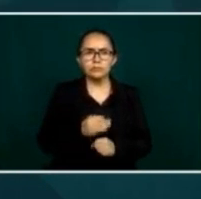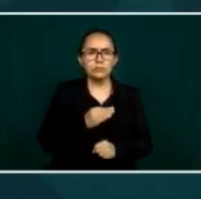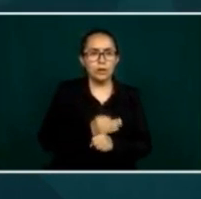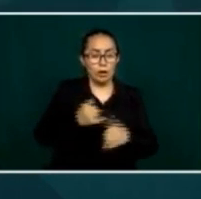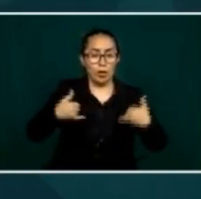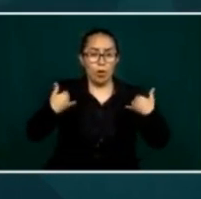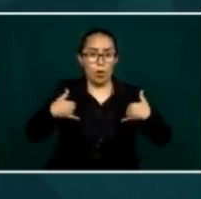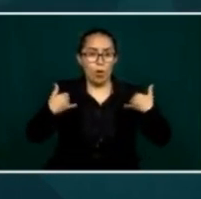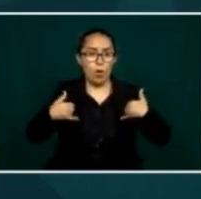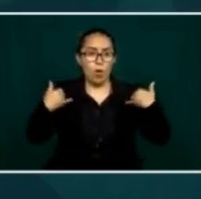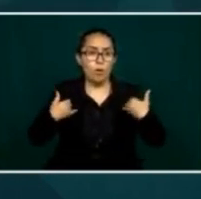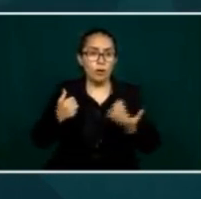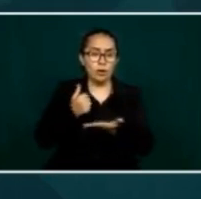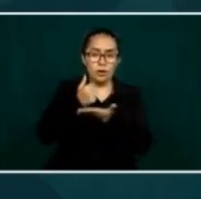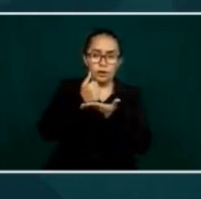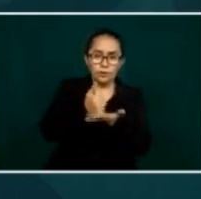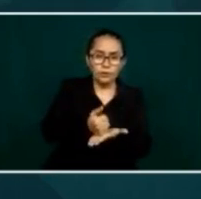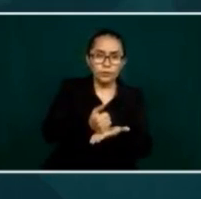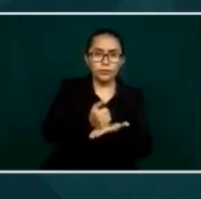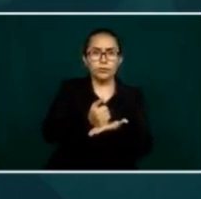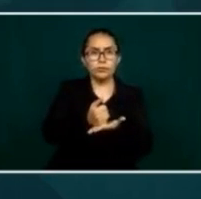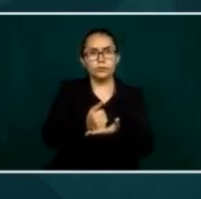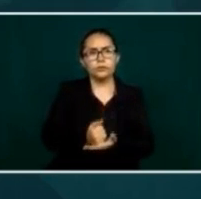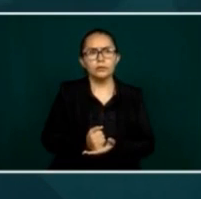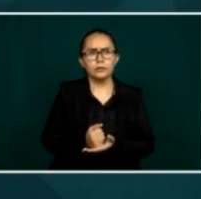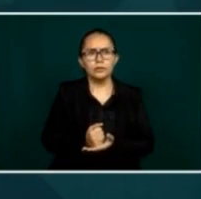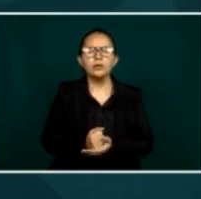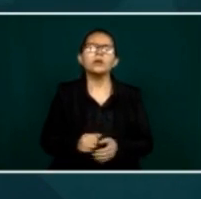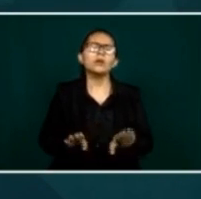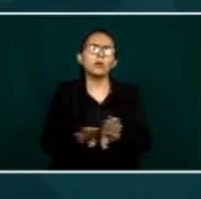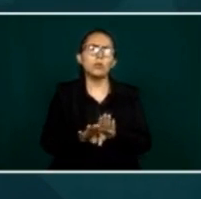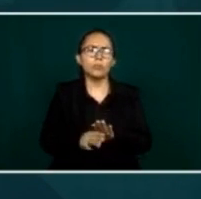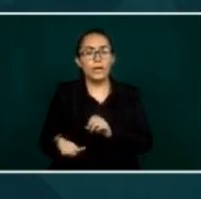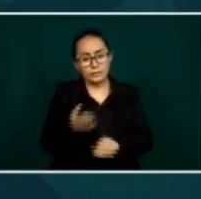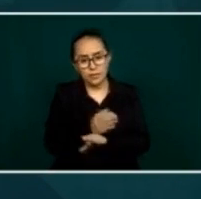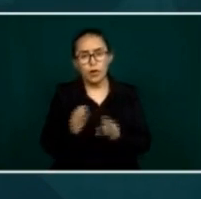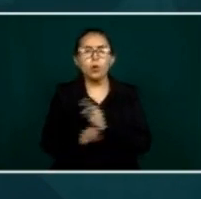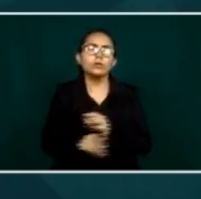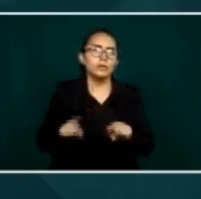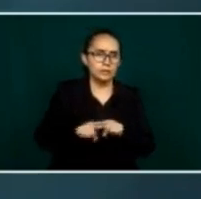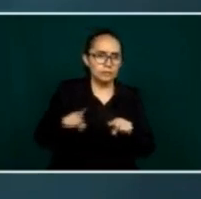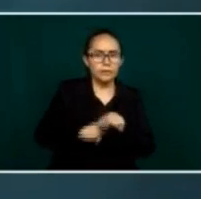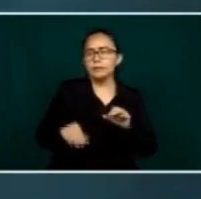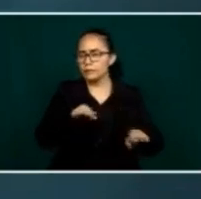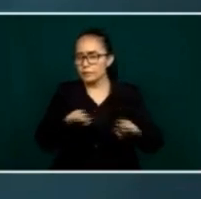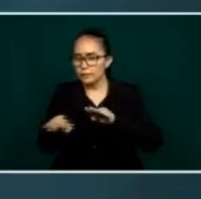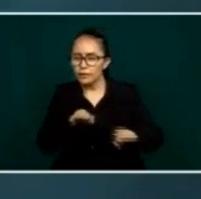to educate, orient children, giving them options.